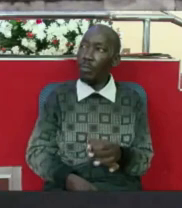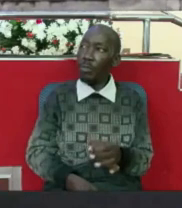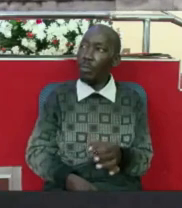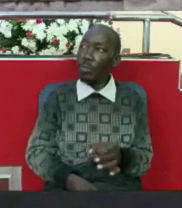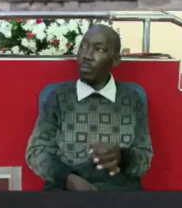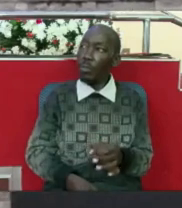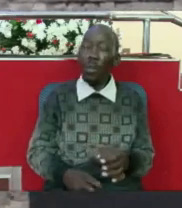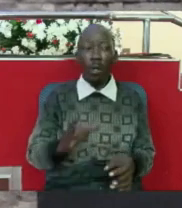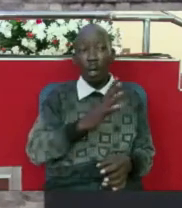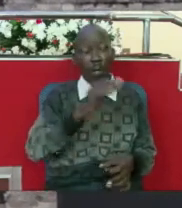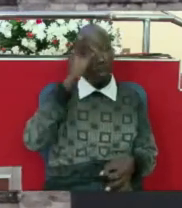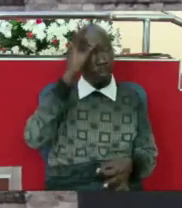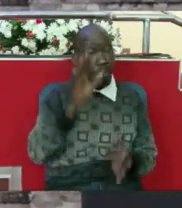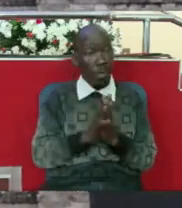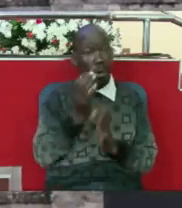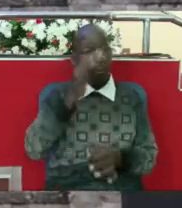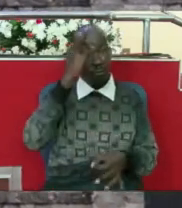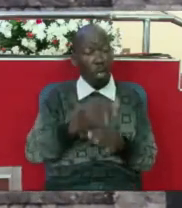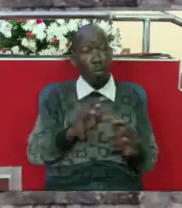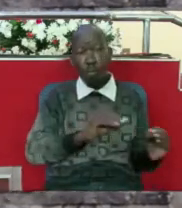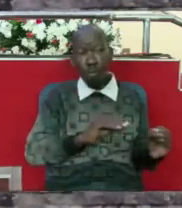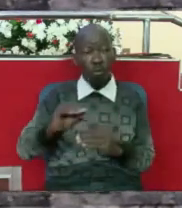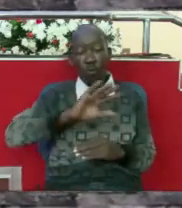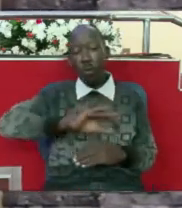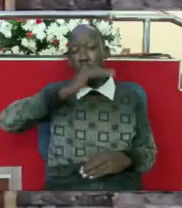and the prayer of faith can move